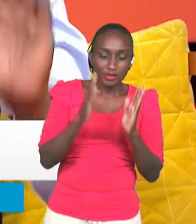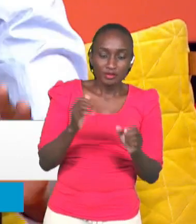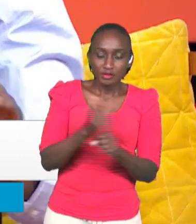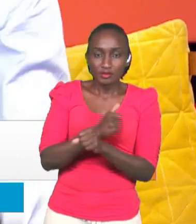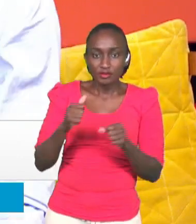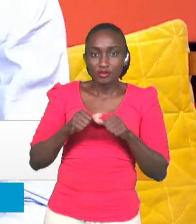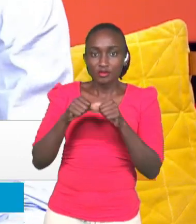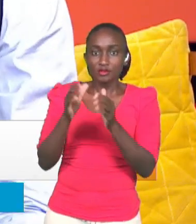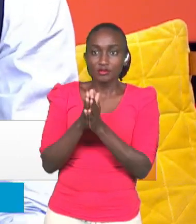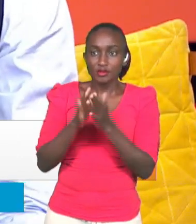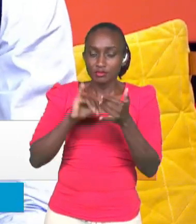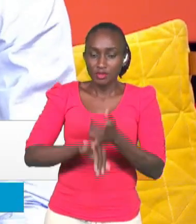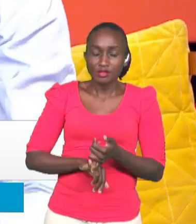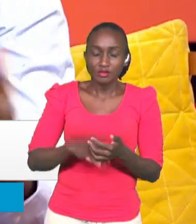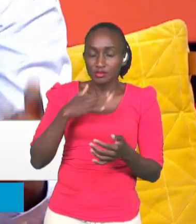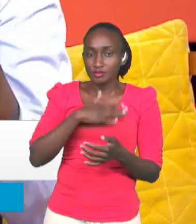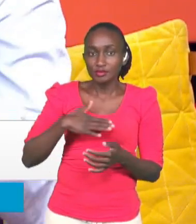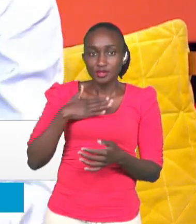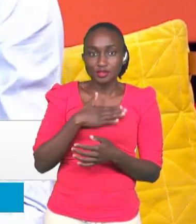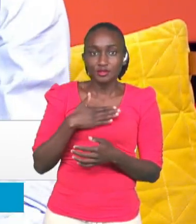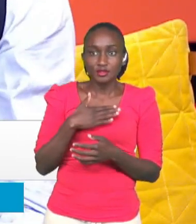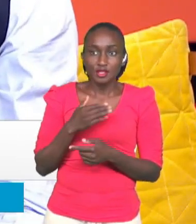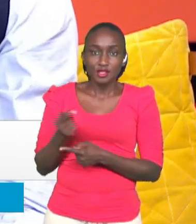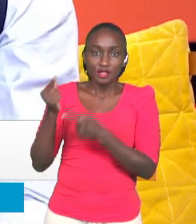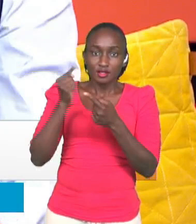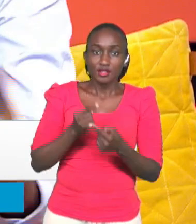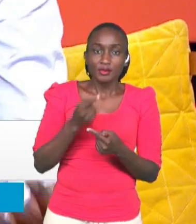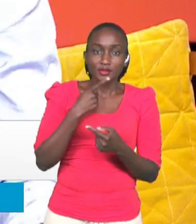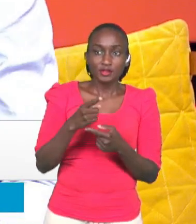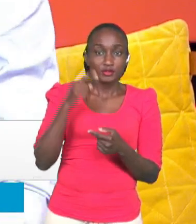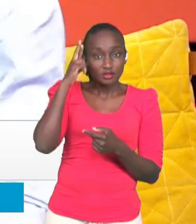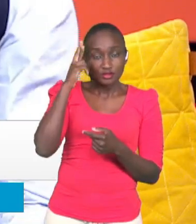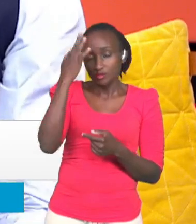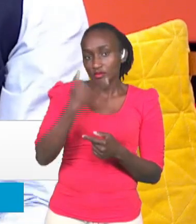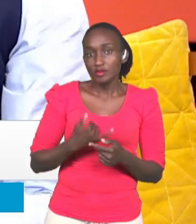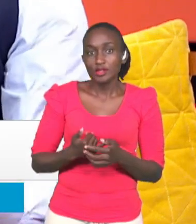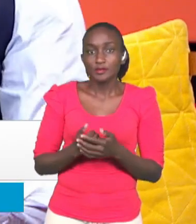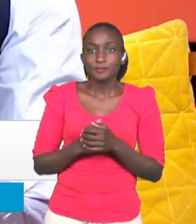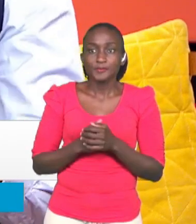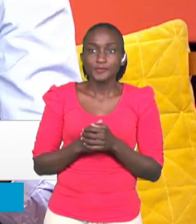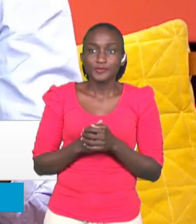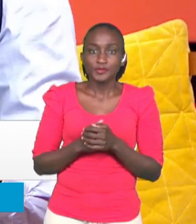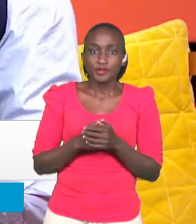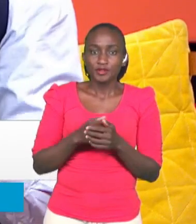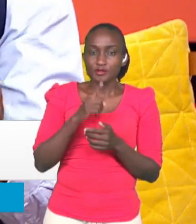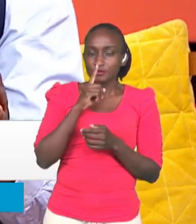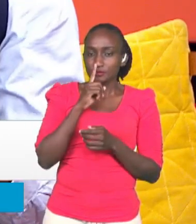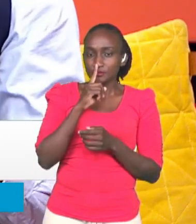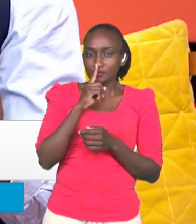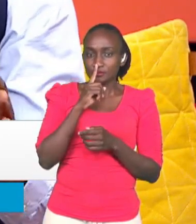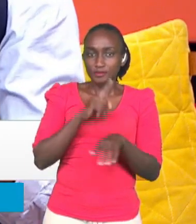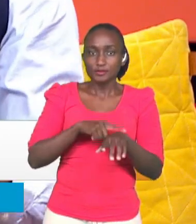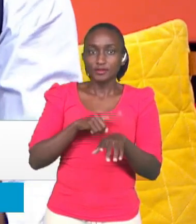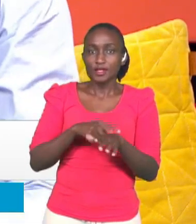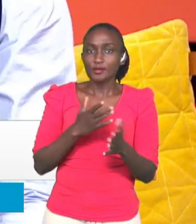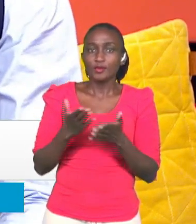not go on, please just come forward and tell us the reason why. And then it's sort of a silent, tensed moment